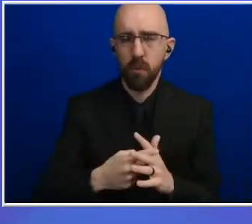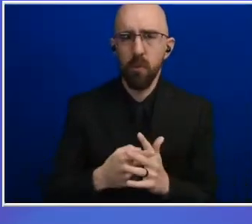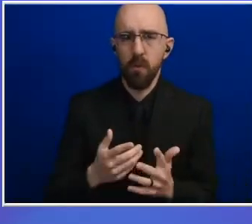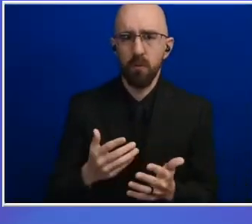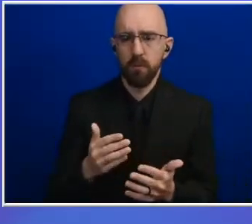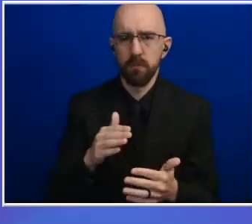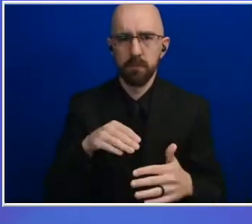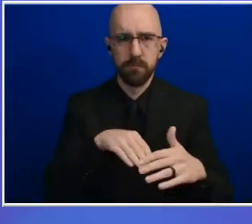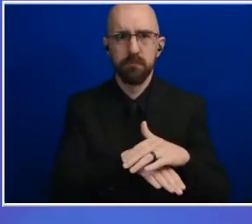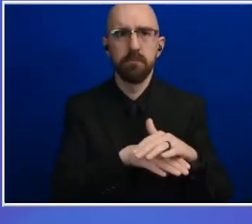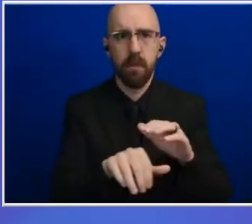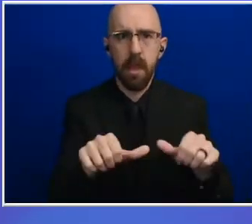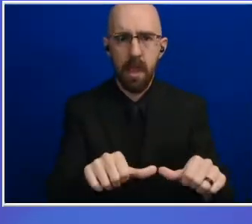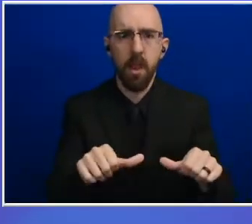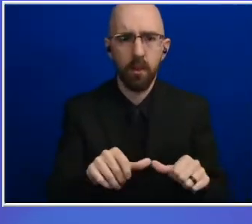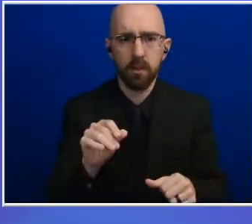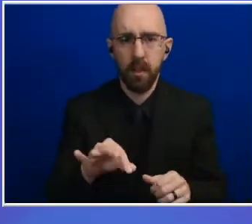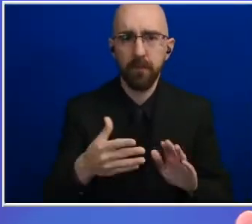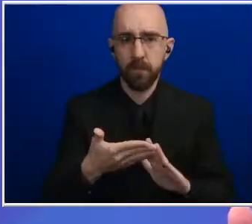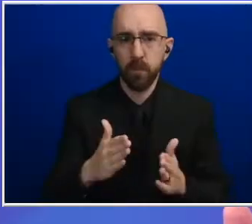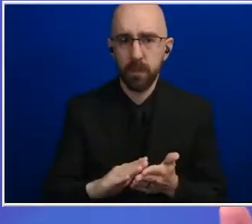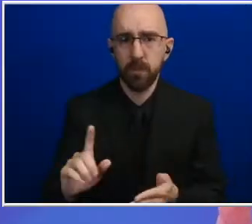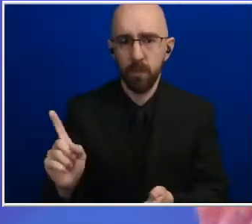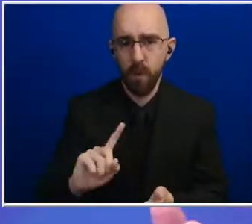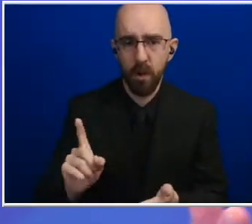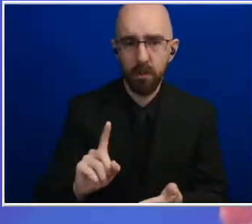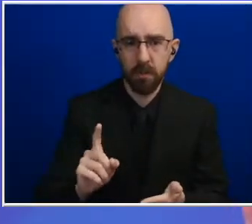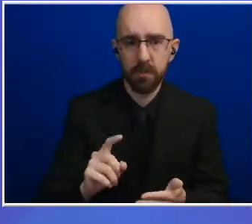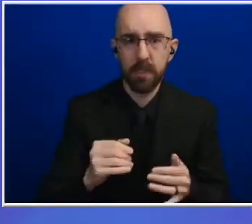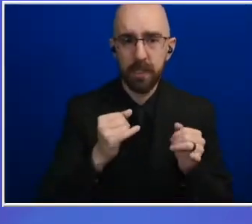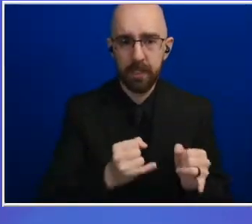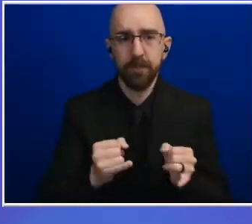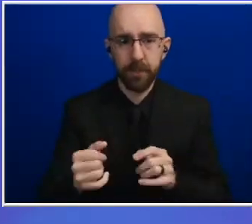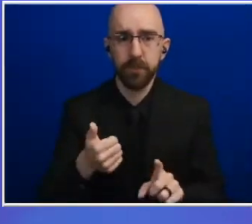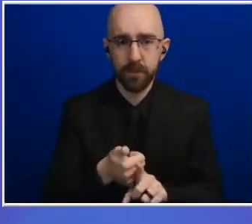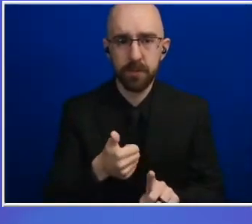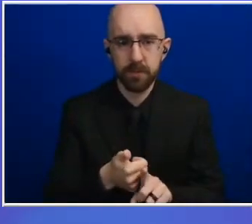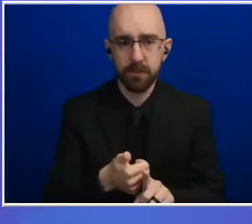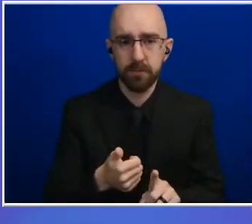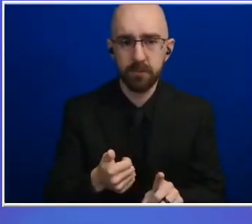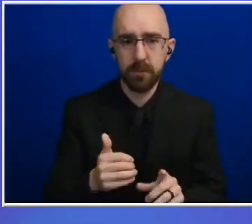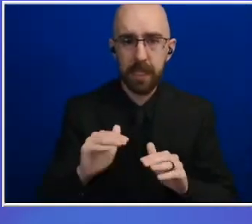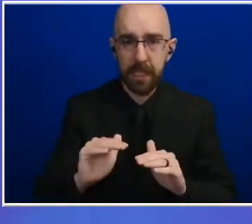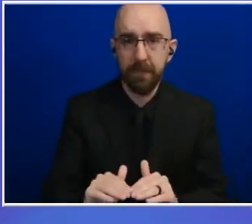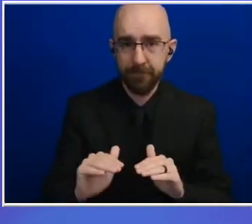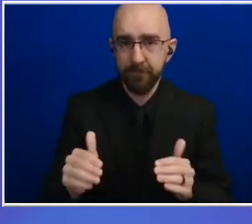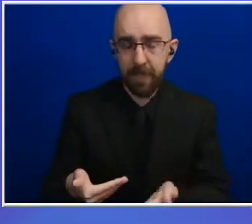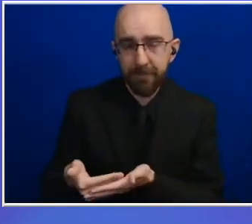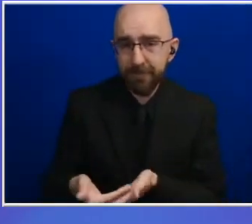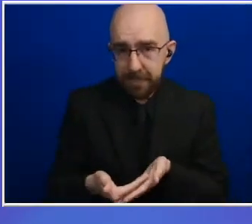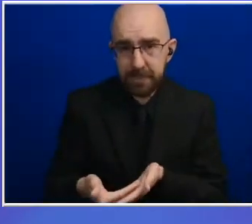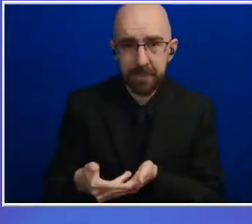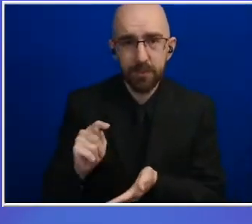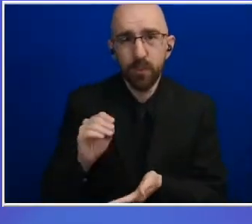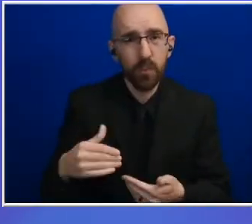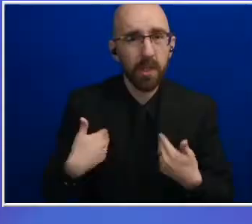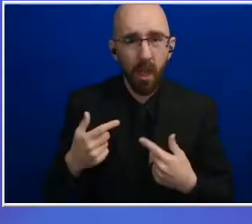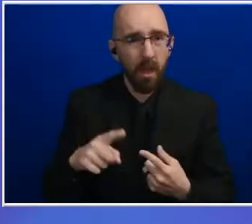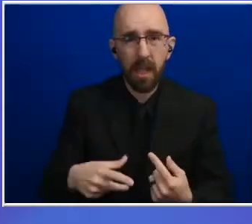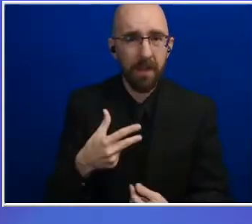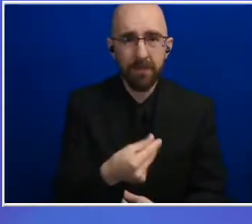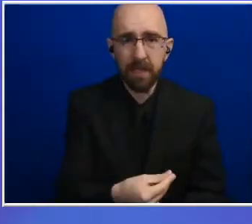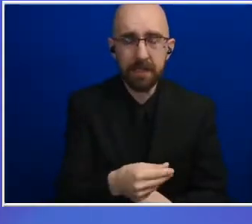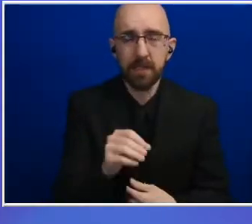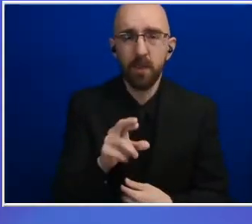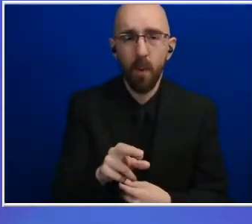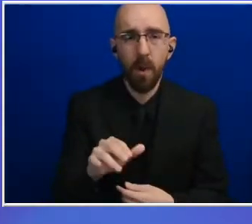the communities where individuals, like infants who are too young to be vaccinated, or people who are